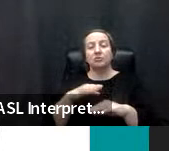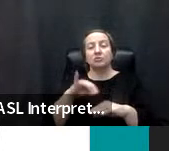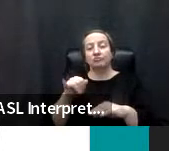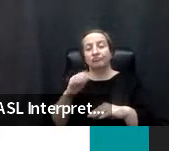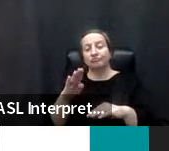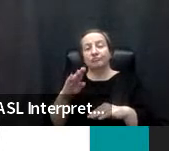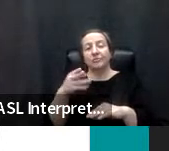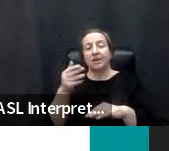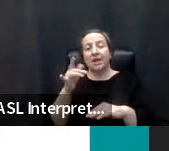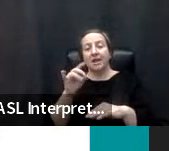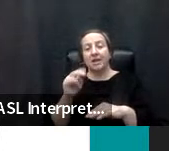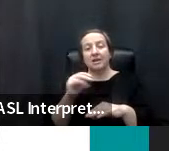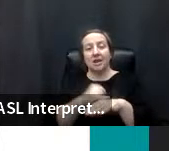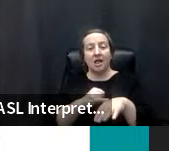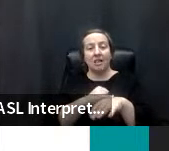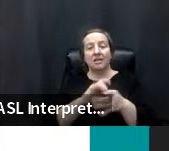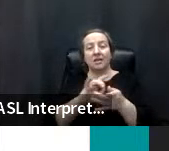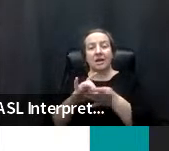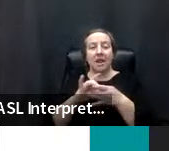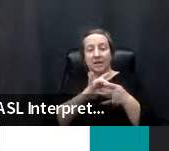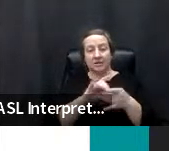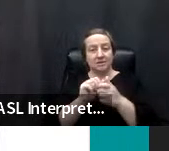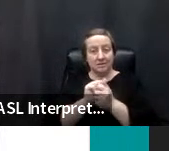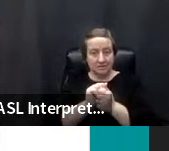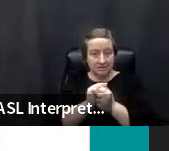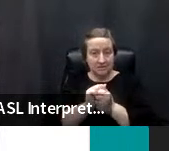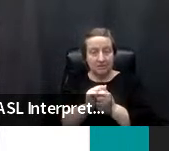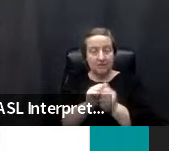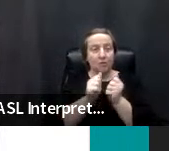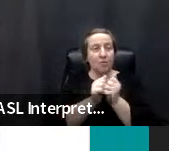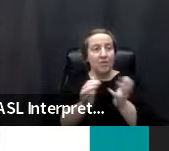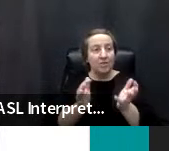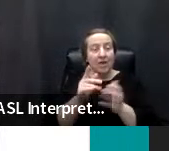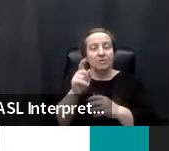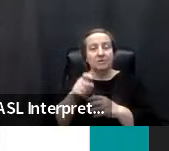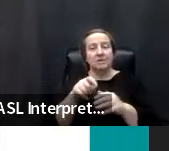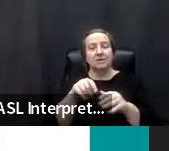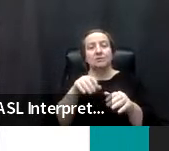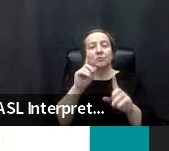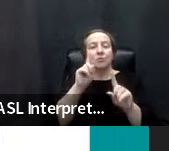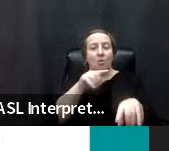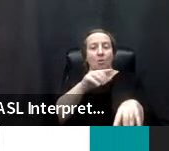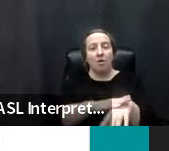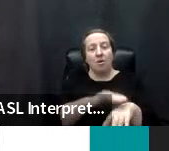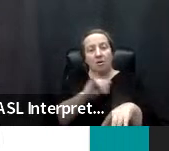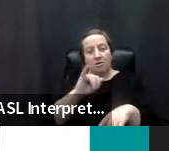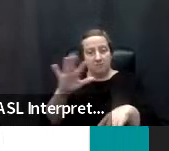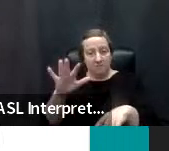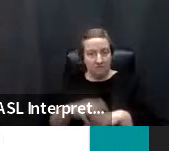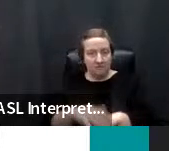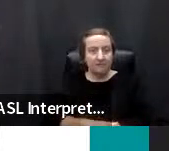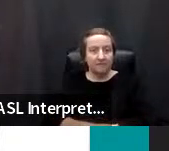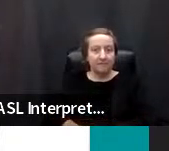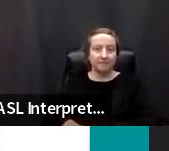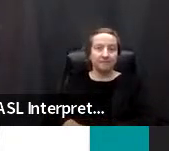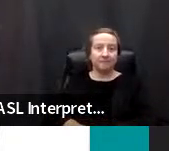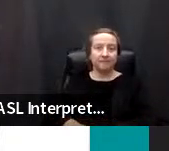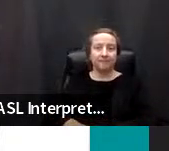connecting all those communities together without the need to access onto I-5.